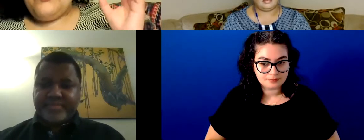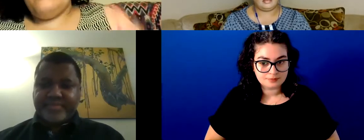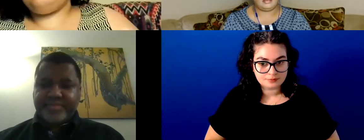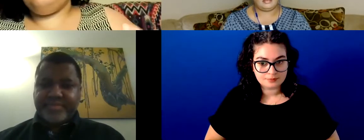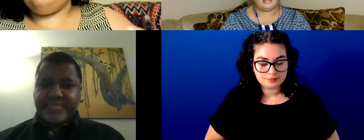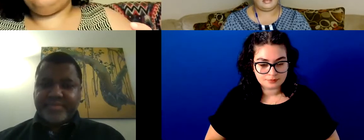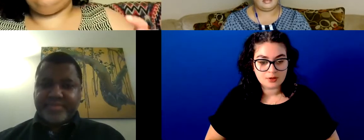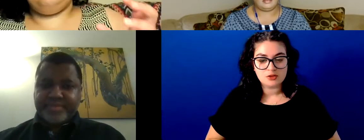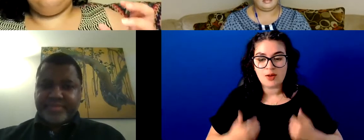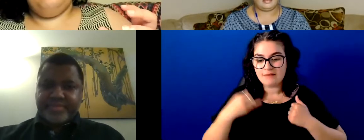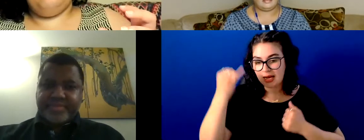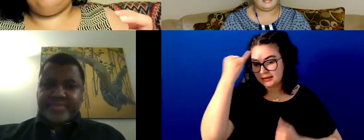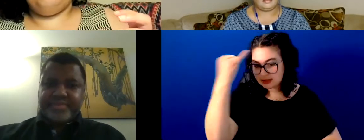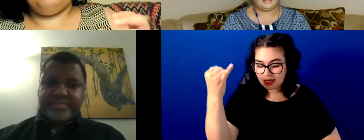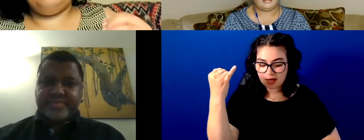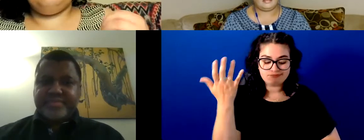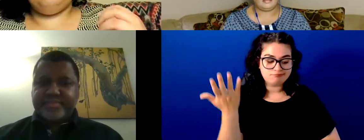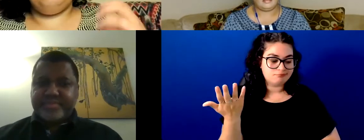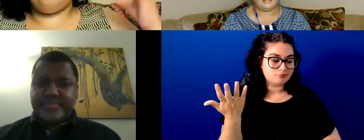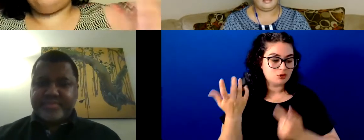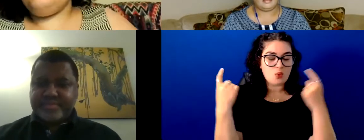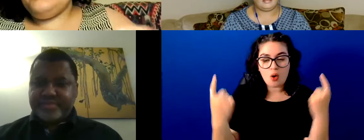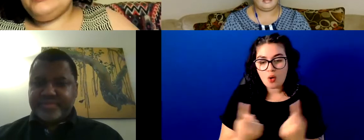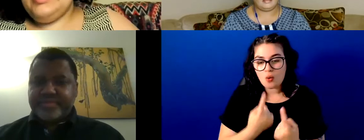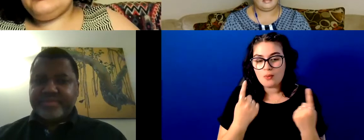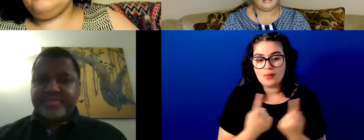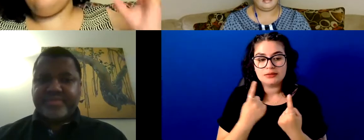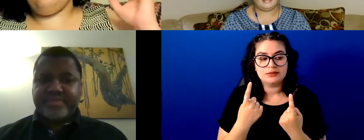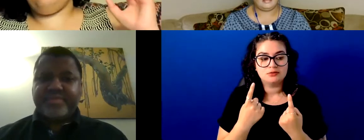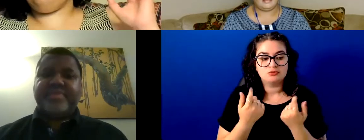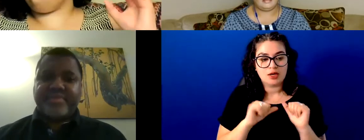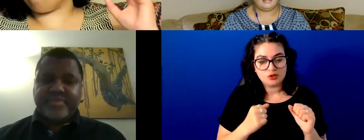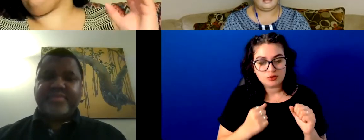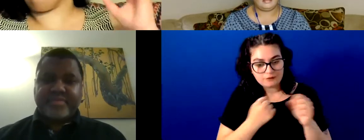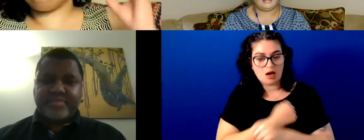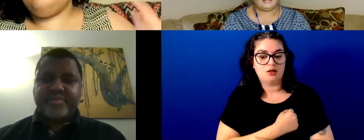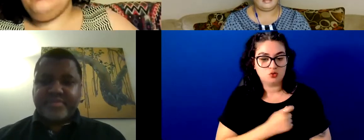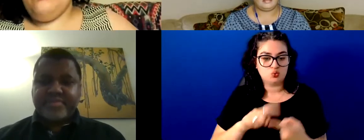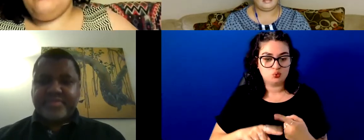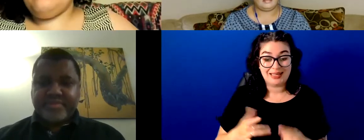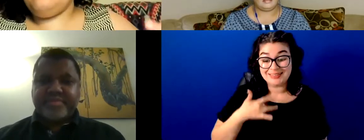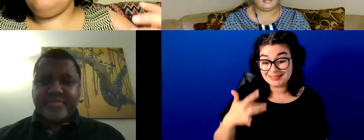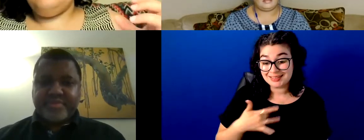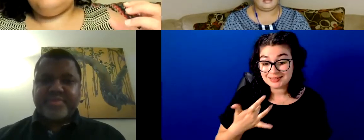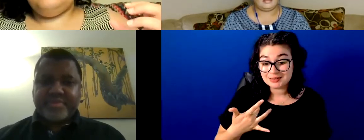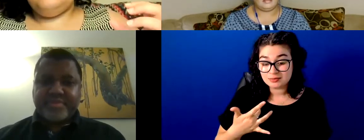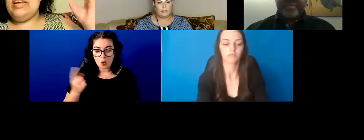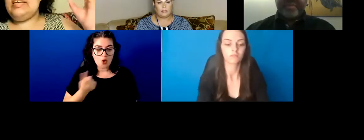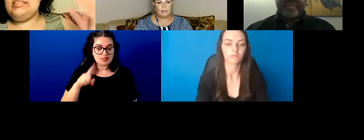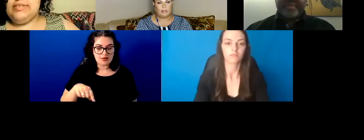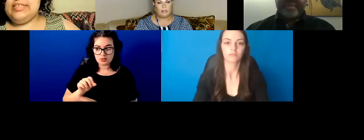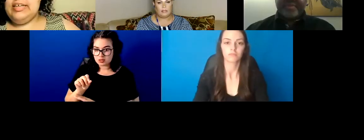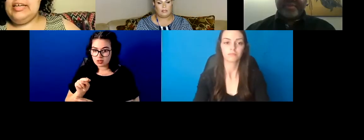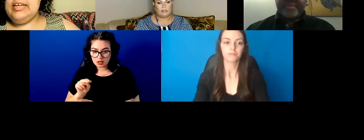you're constantly in a position of fighting to exist and having to be on to be